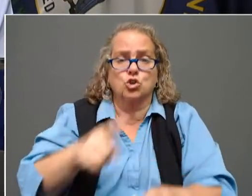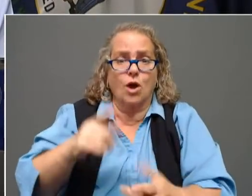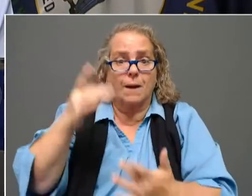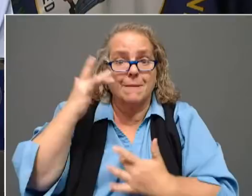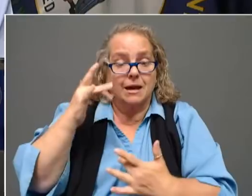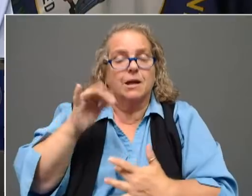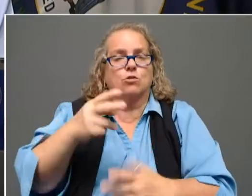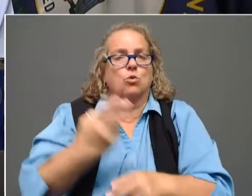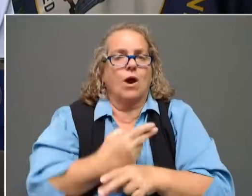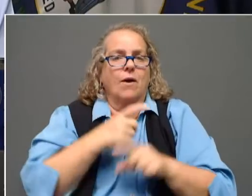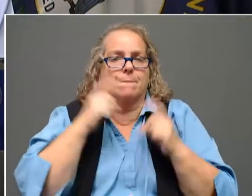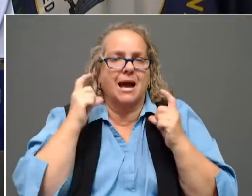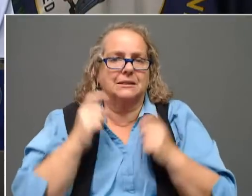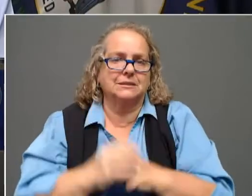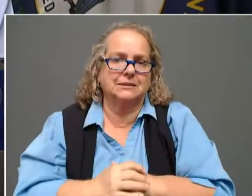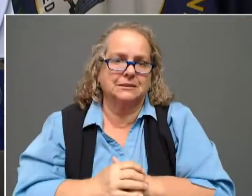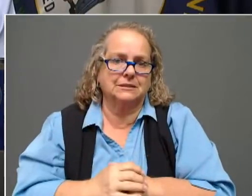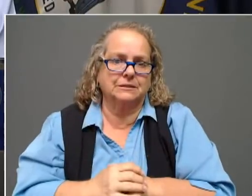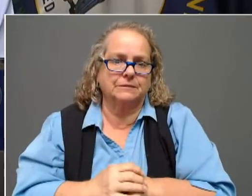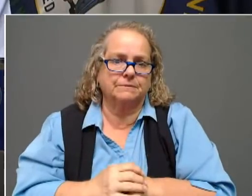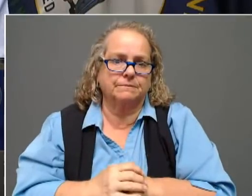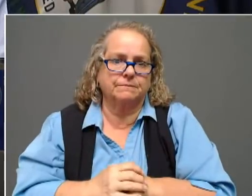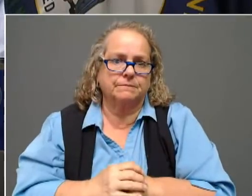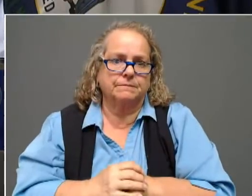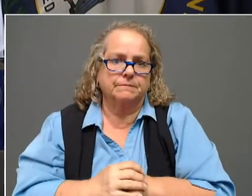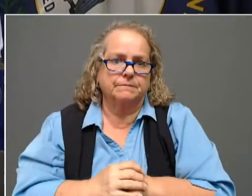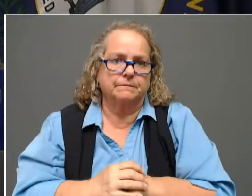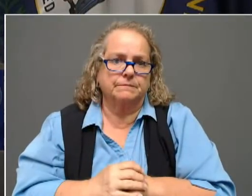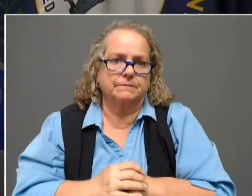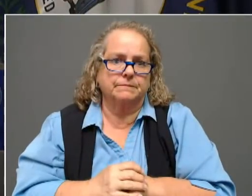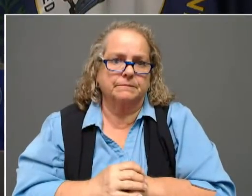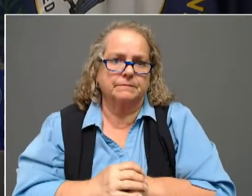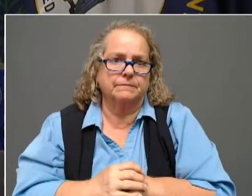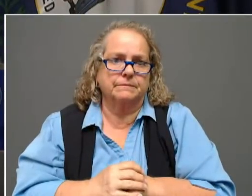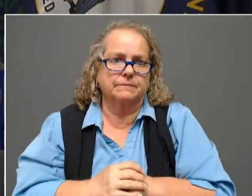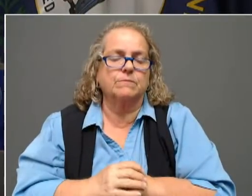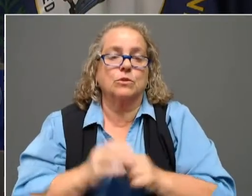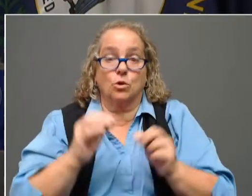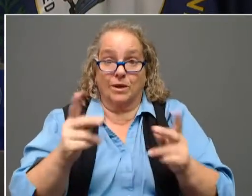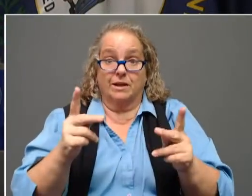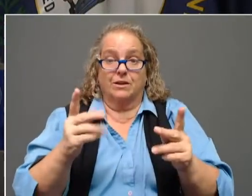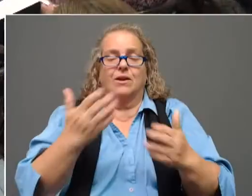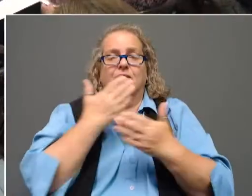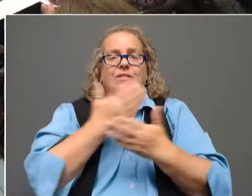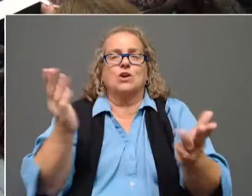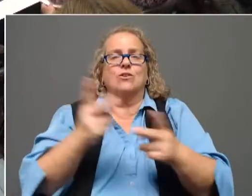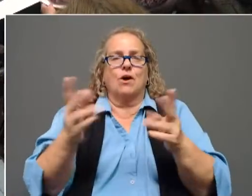All right. Thank you all very much.